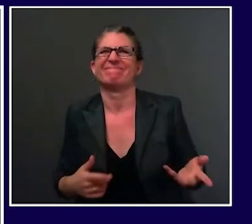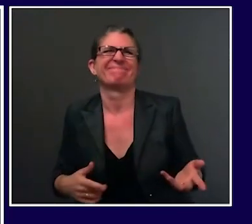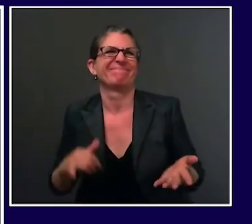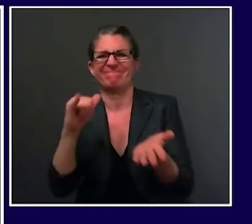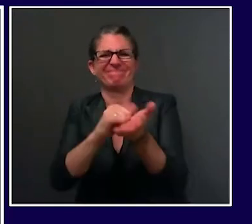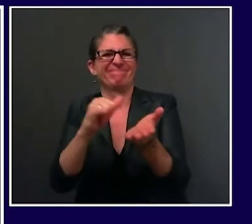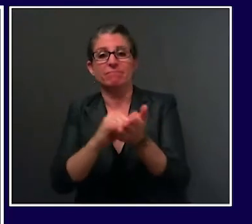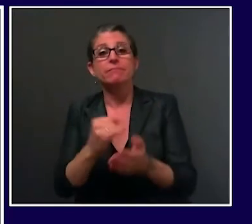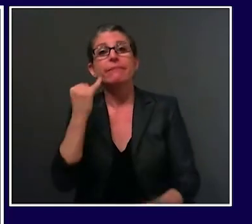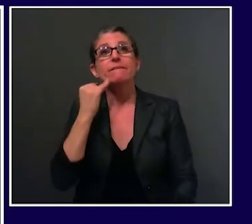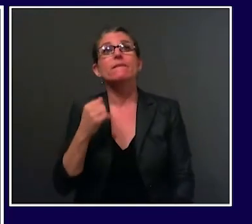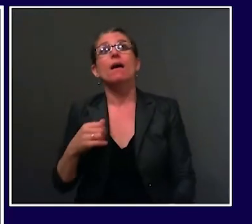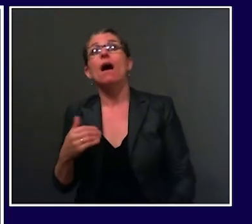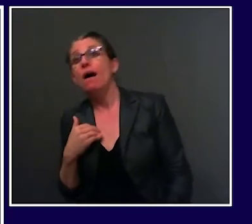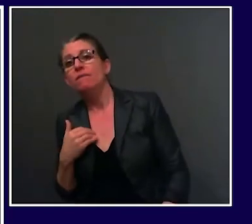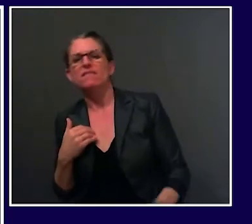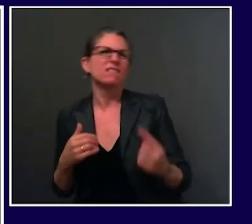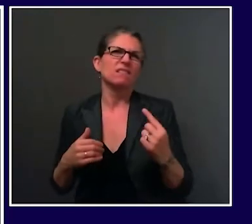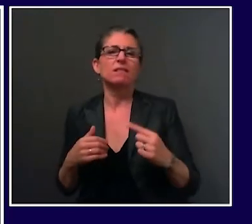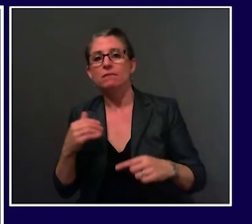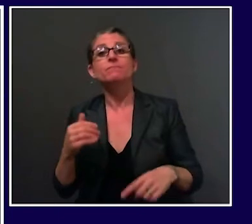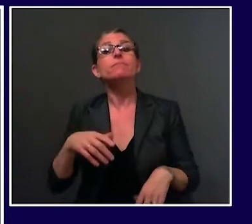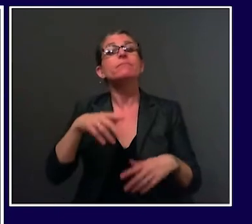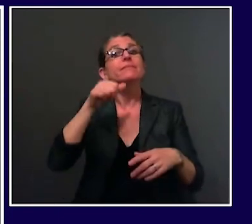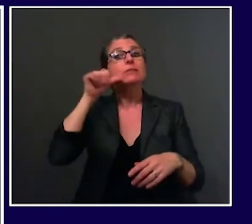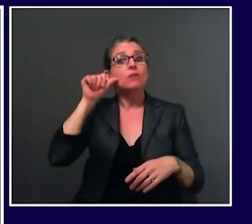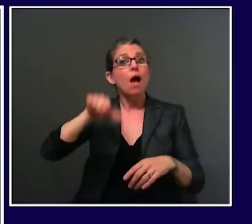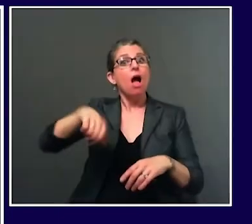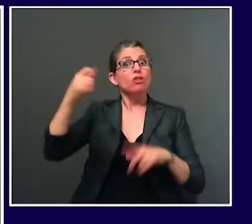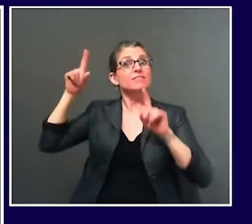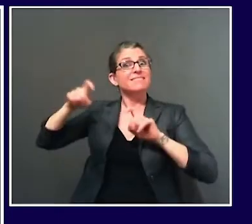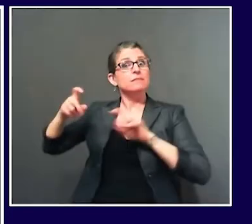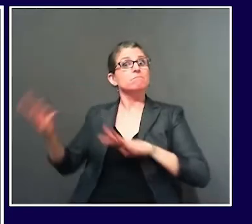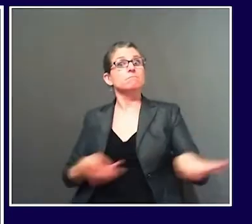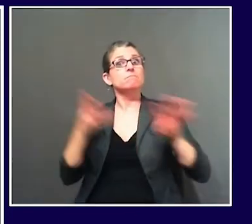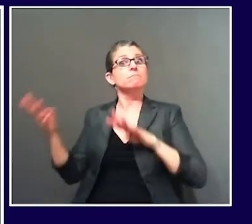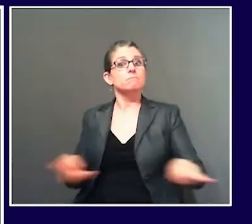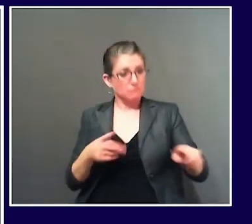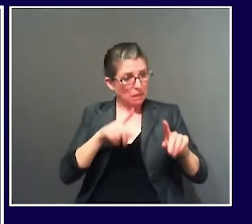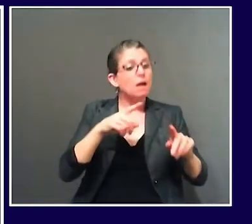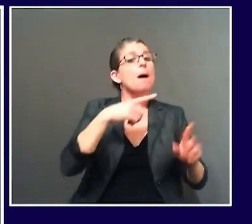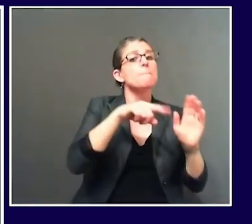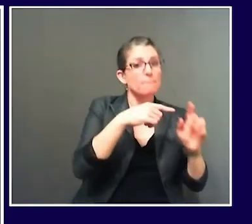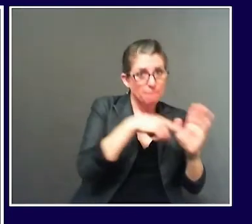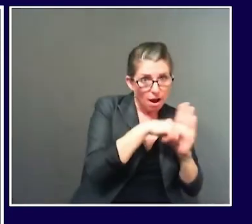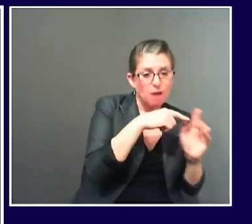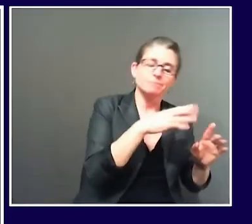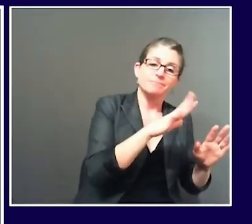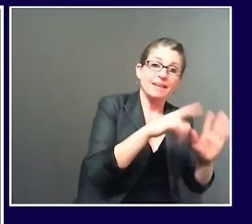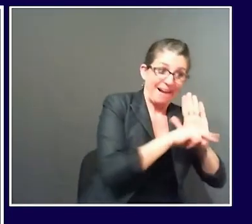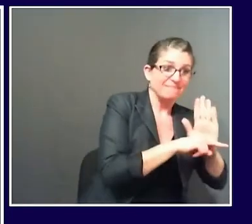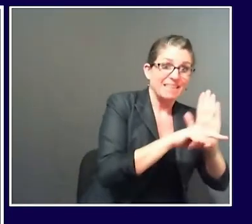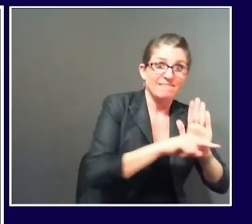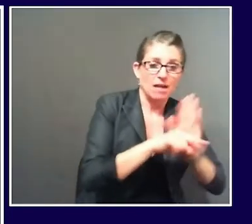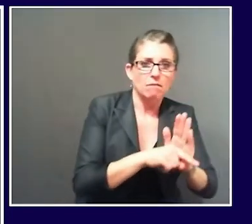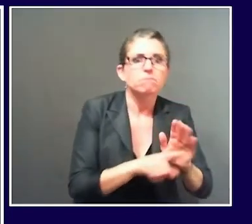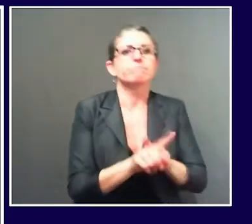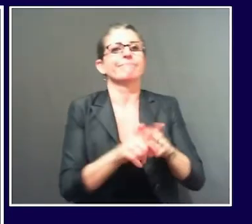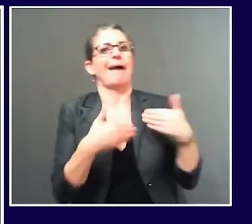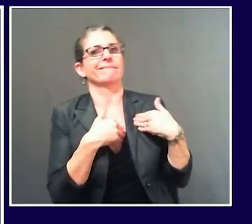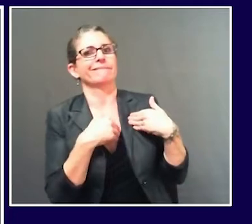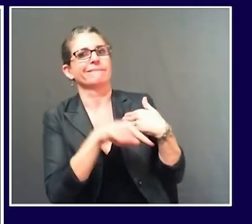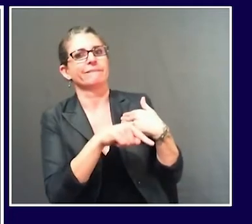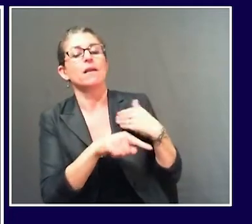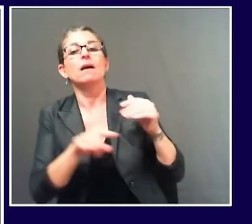working properly. In addition to that, Amy, the symptomology of individuals that they